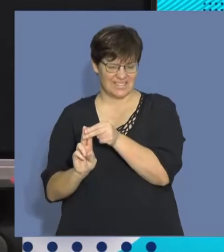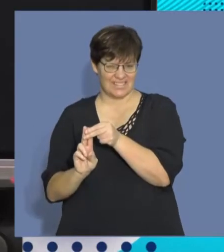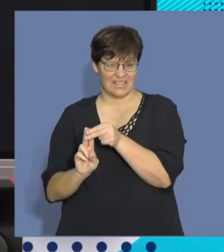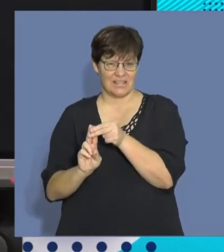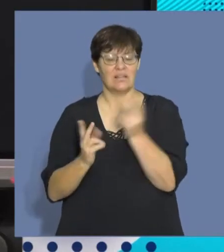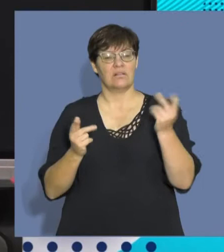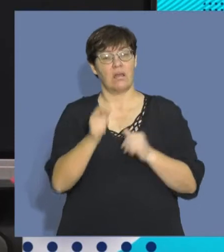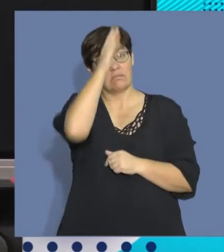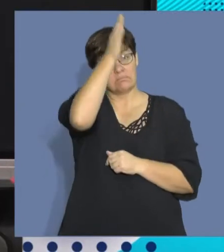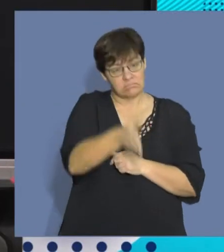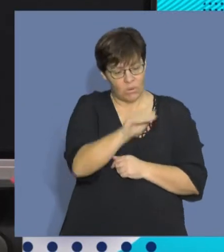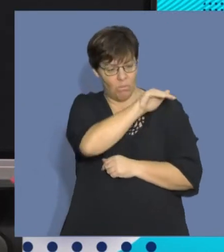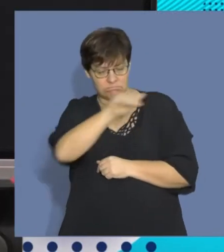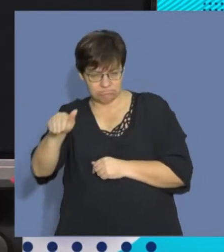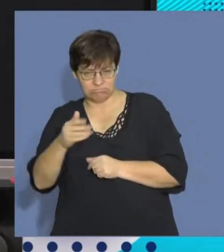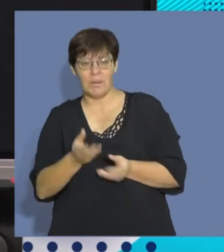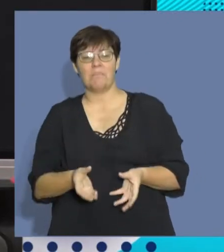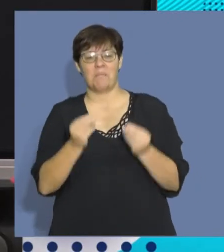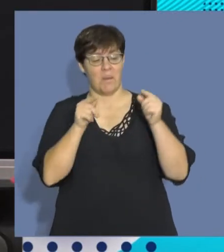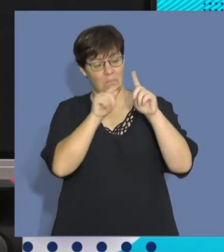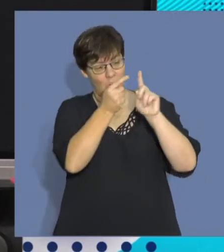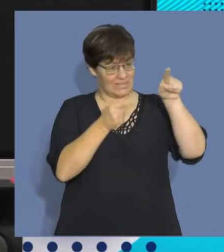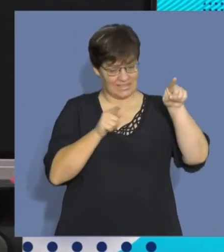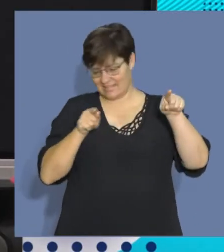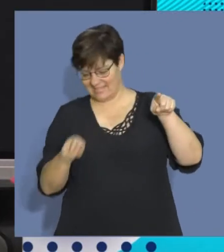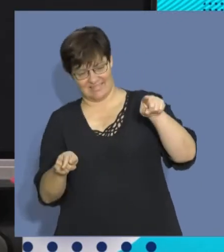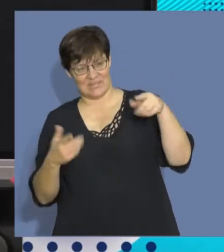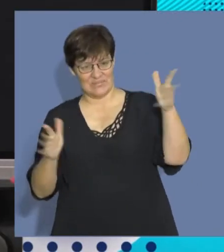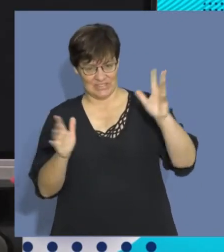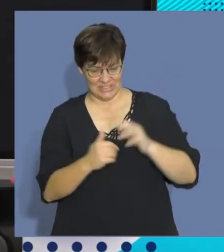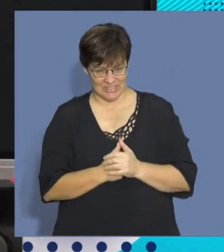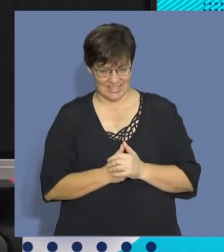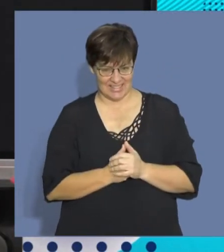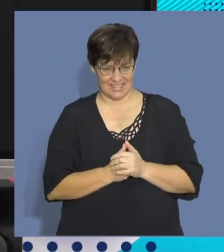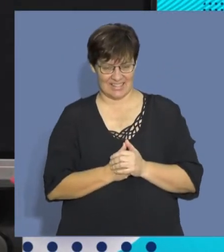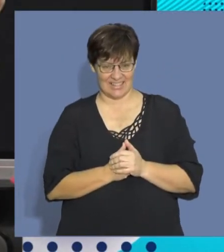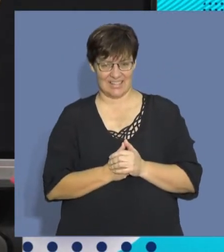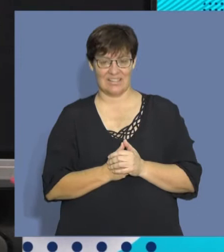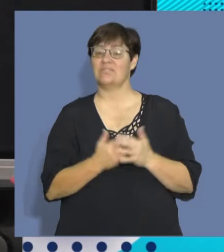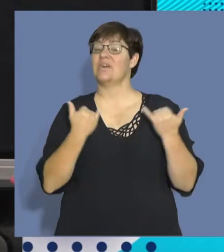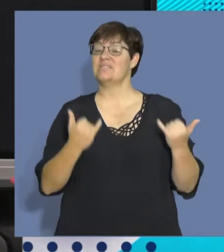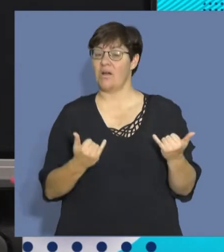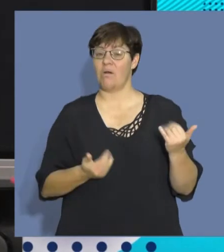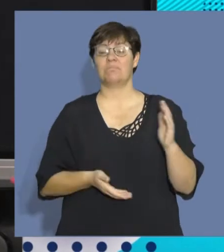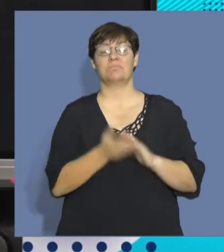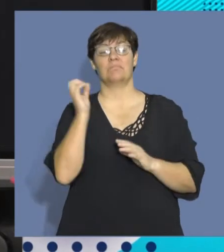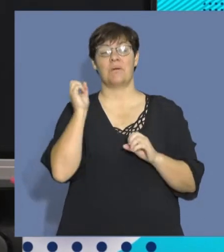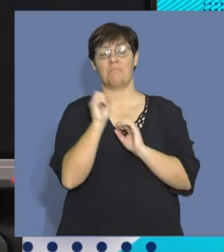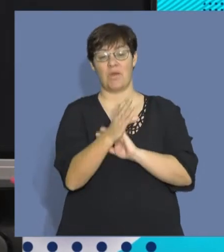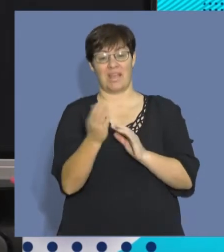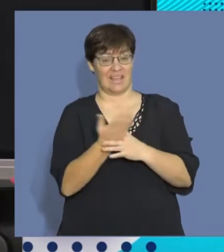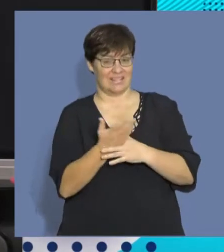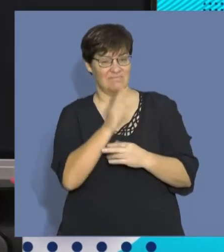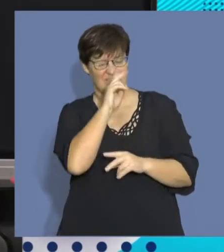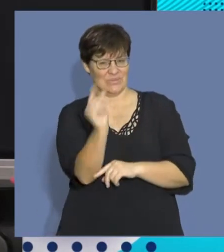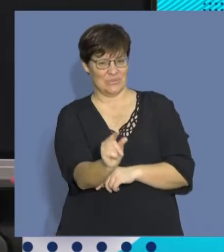or horizontally or vertically between 2 points. Great. So that's where we're going to go to an ad break, and